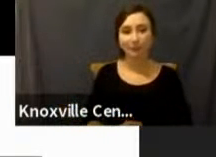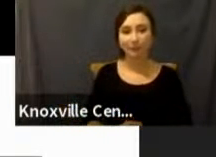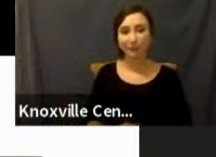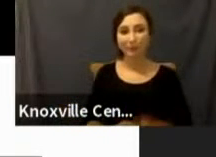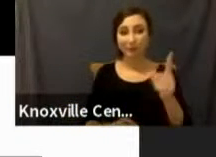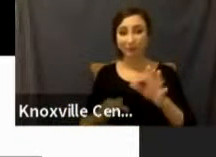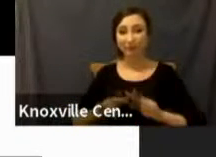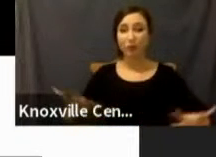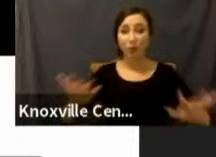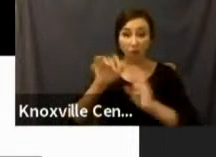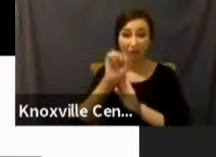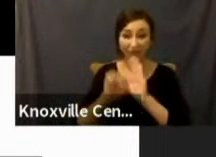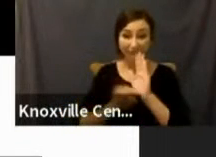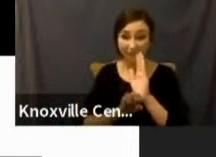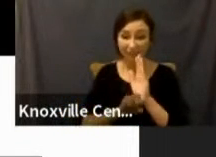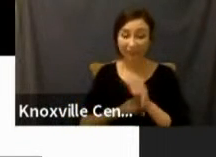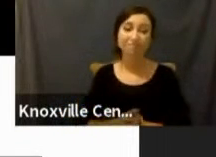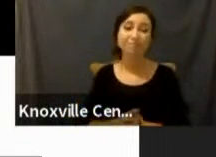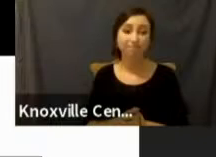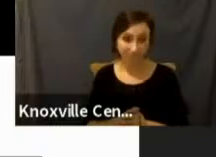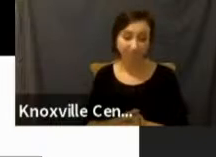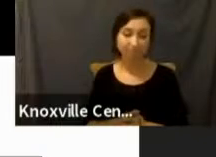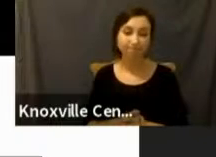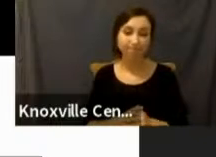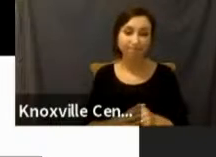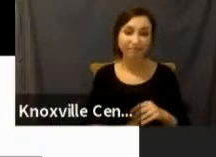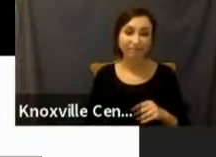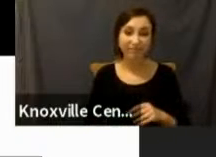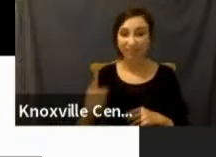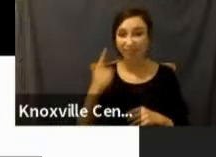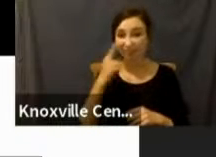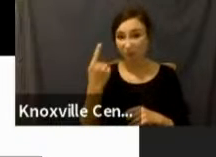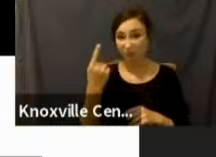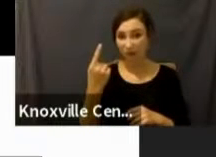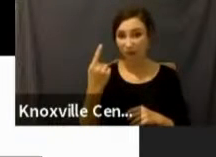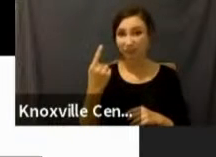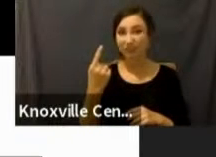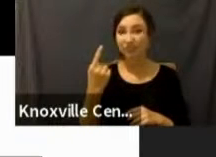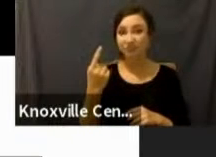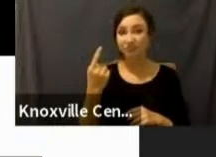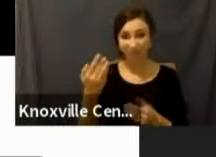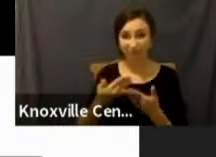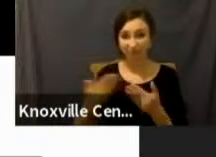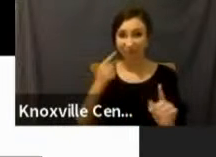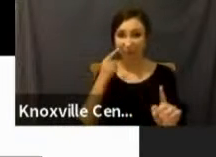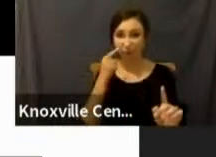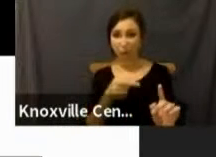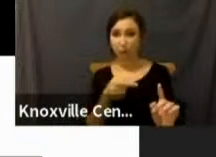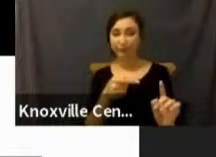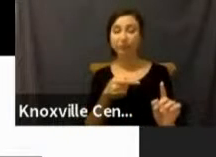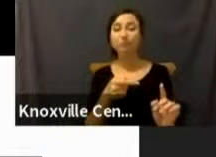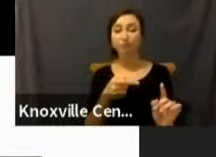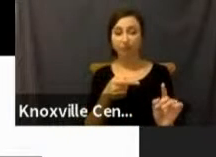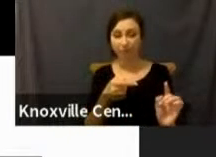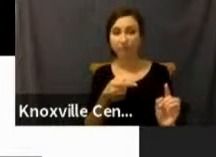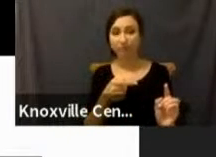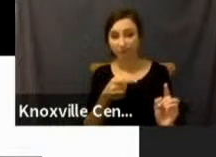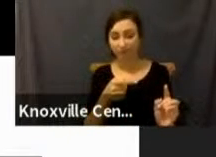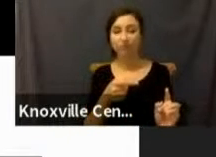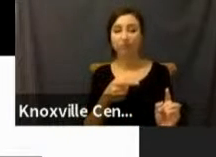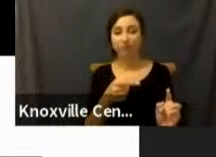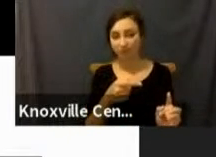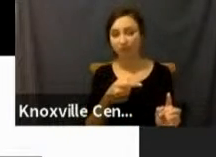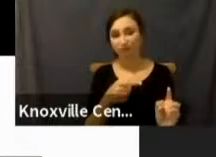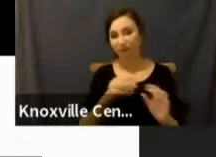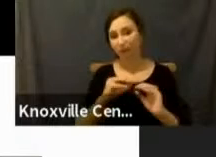across the state, and I think that one of the things to point out here is that